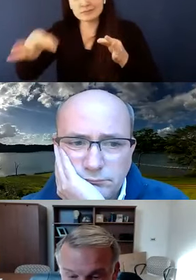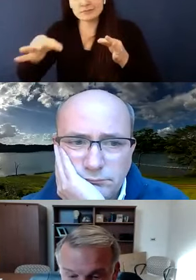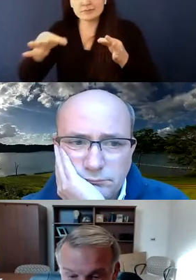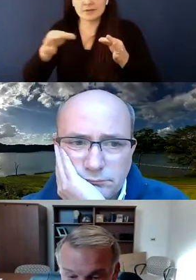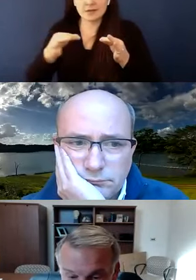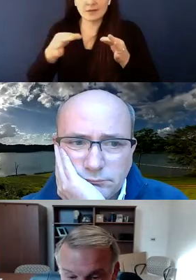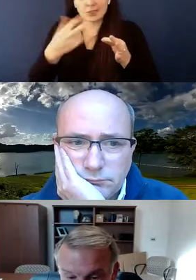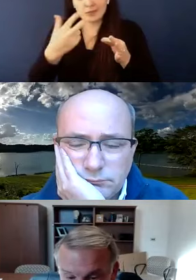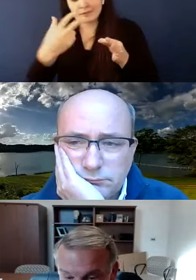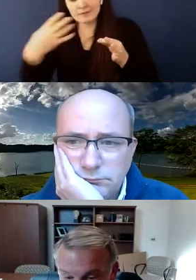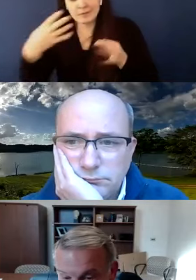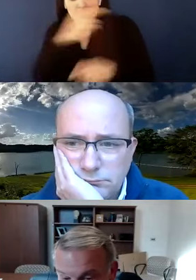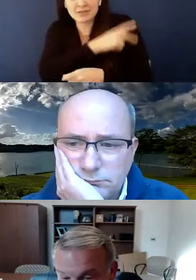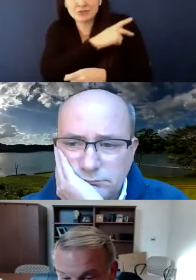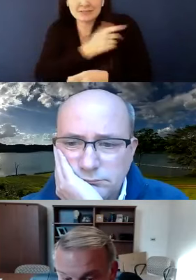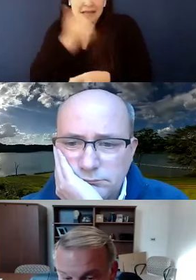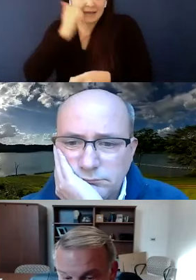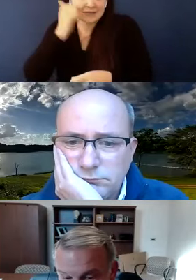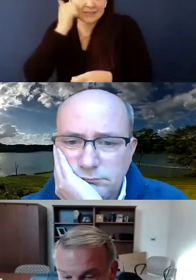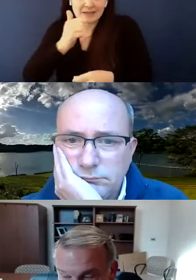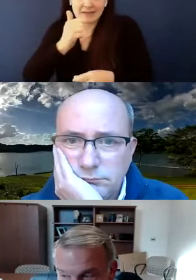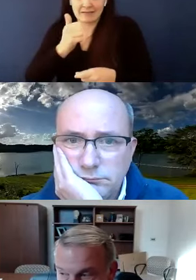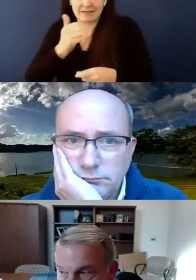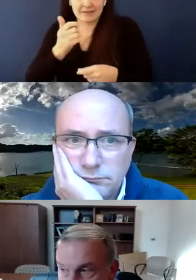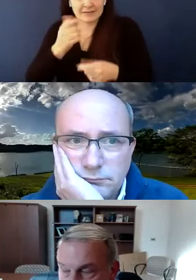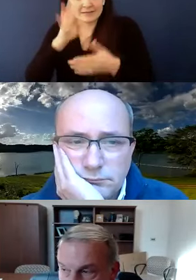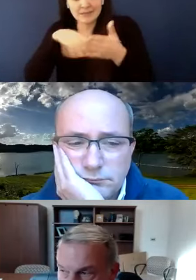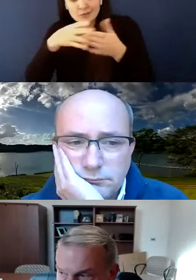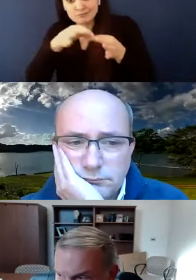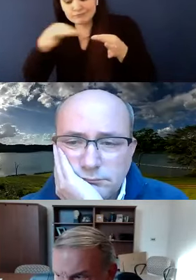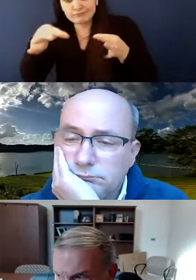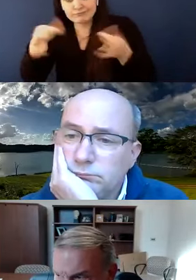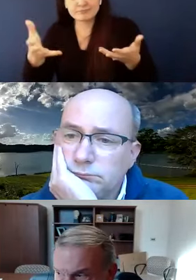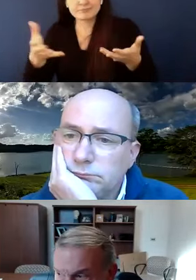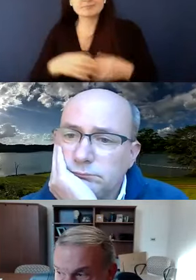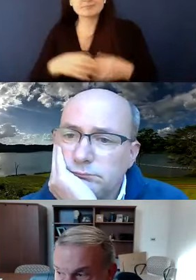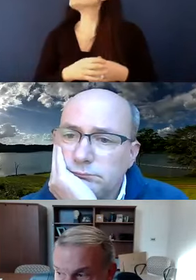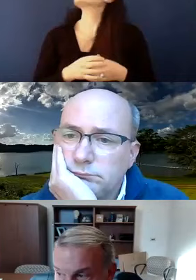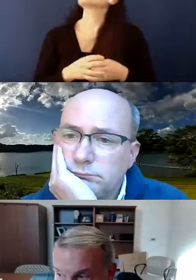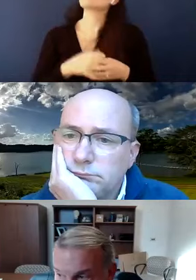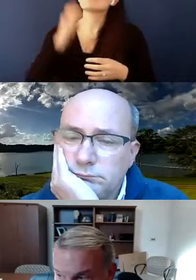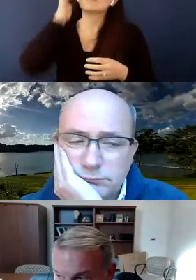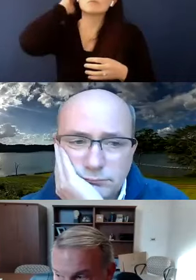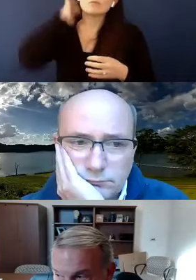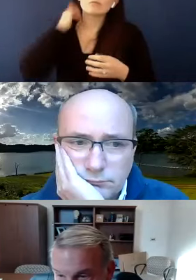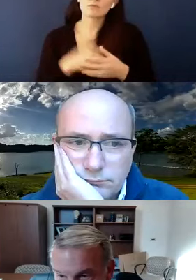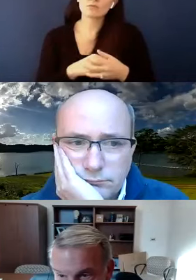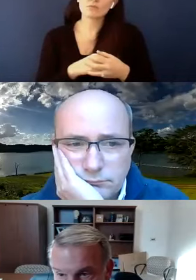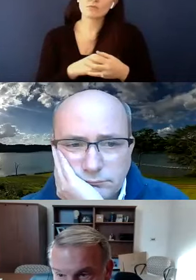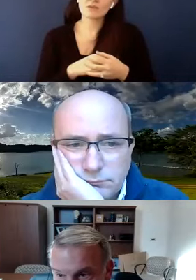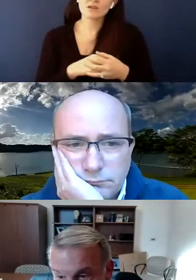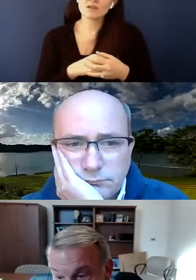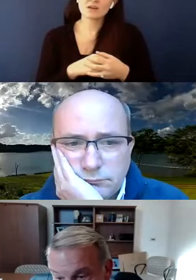every day, but it is challenging. I'm not sure that we're doing a lot of